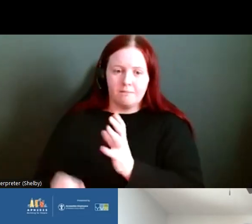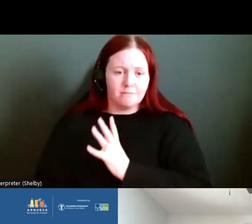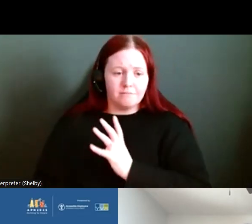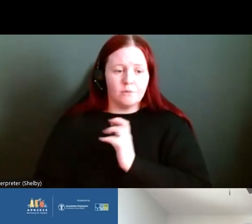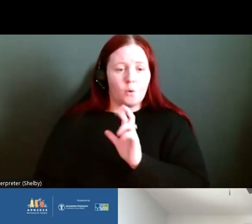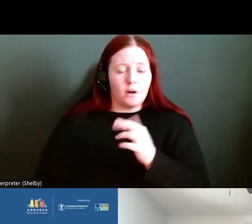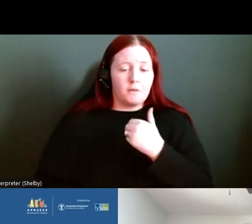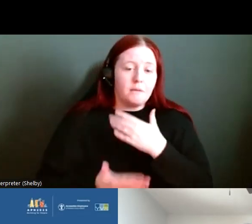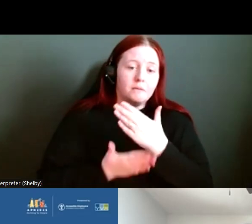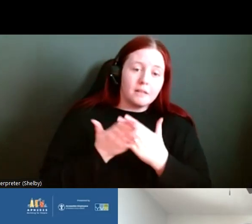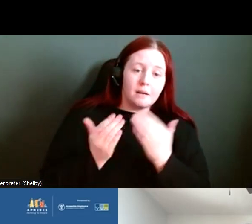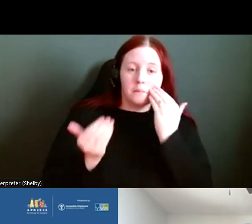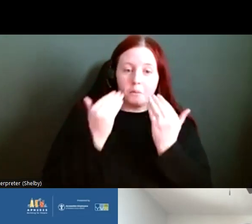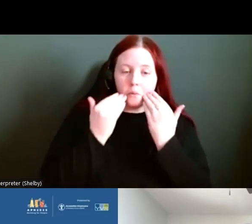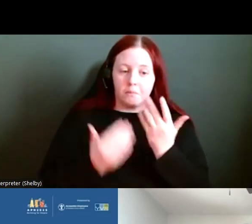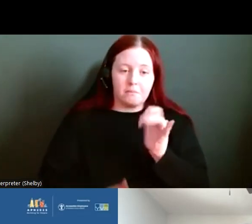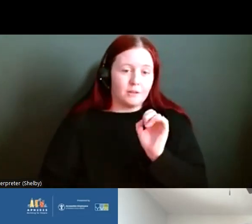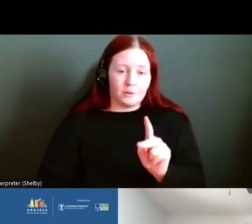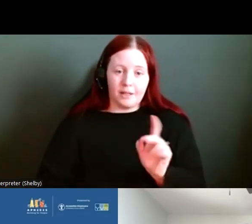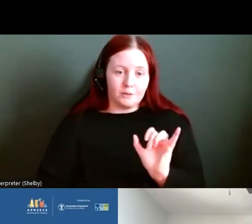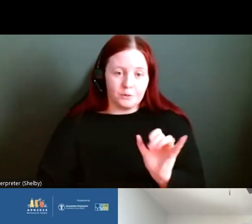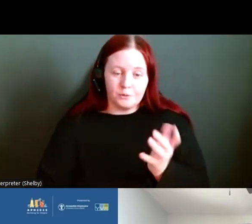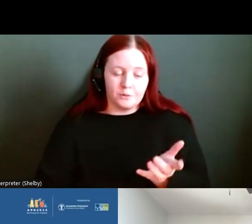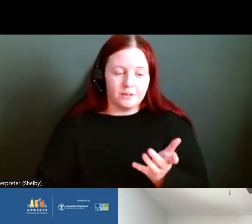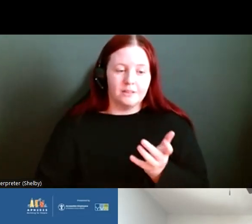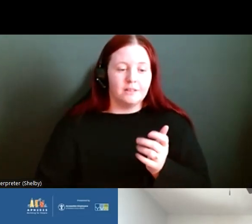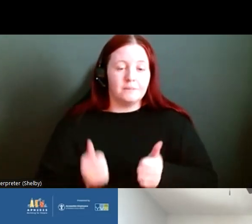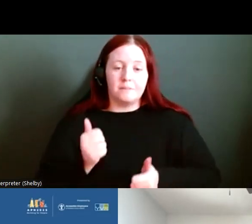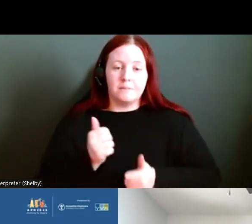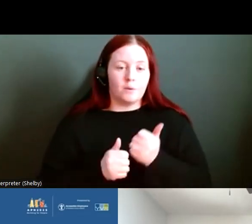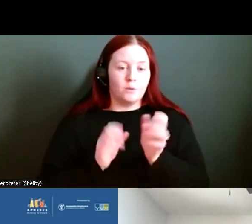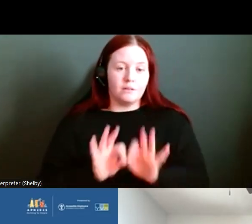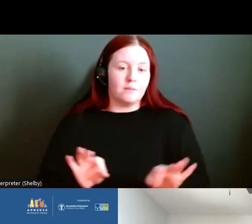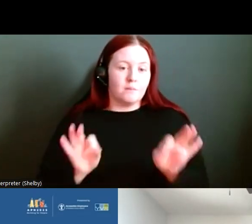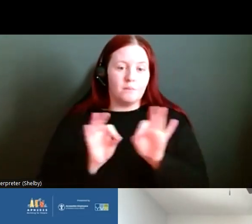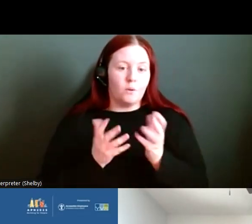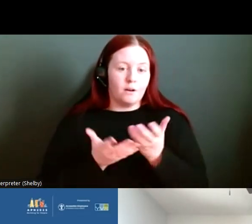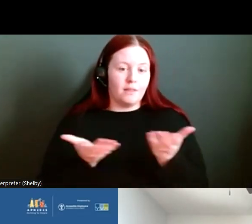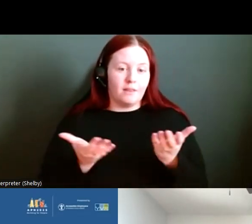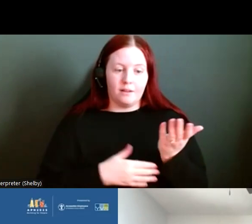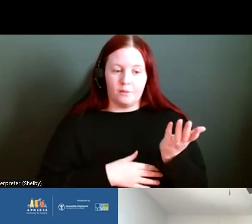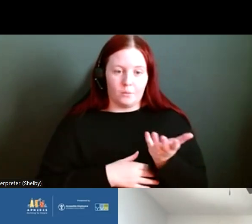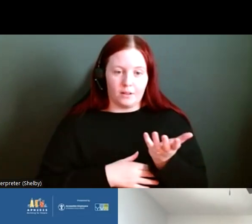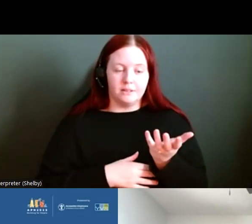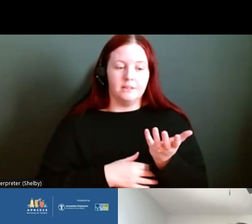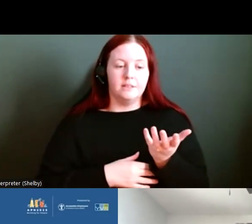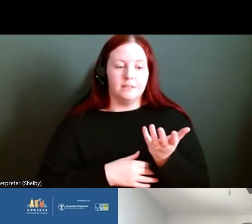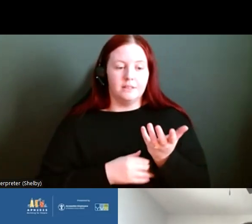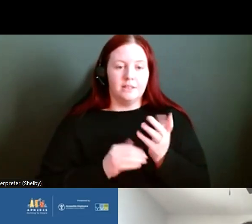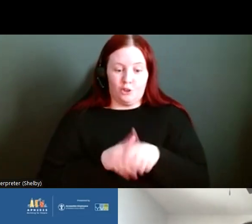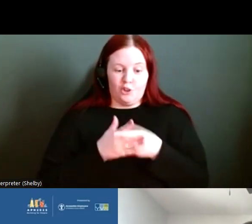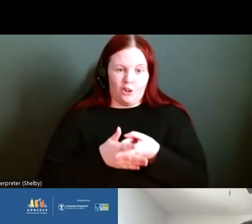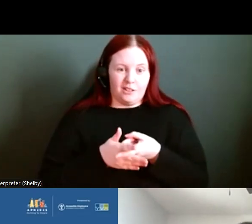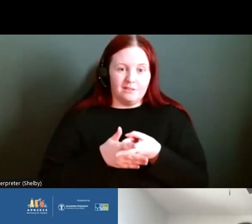little bit that you're doing, that's okay. The most important thing I would say is where starting.